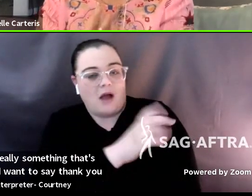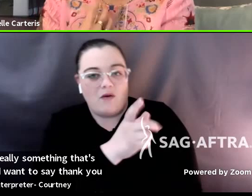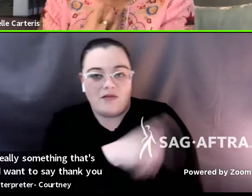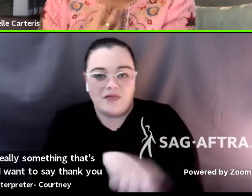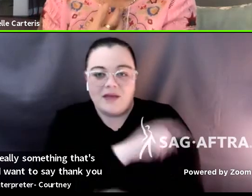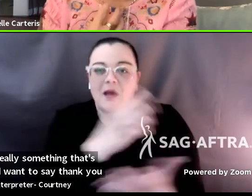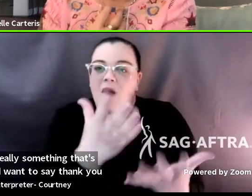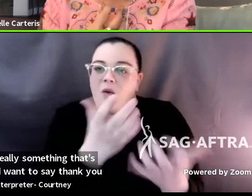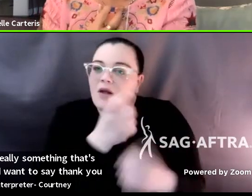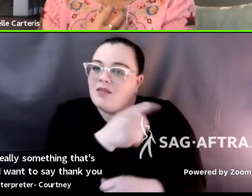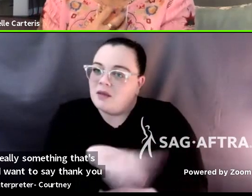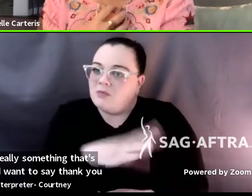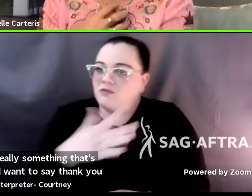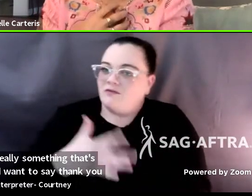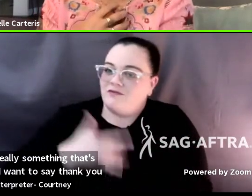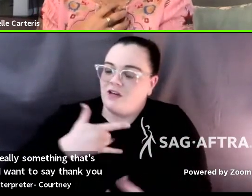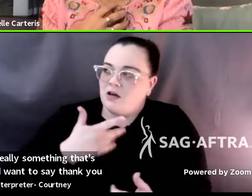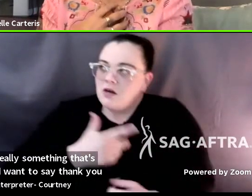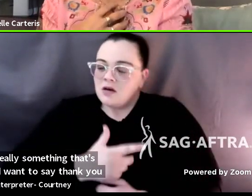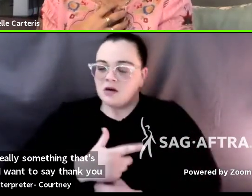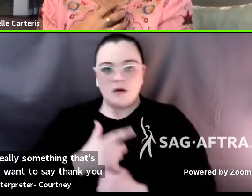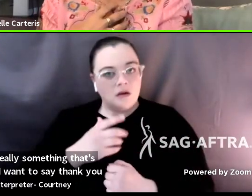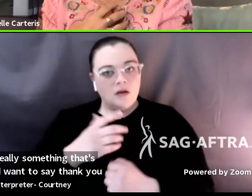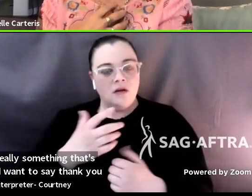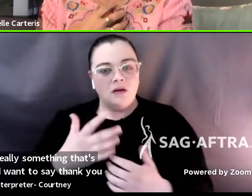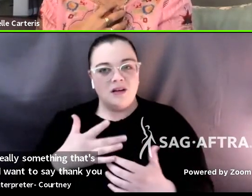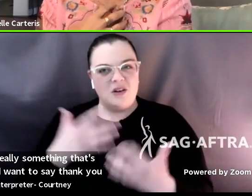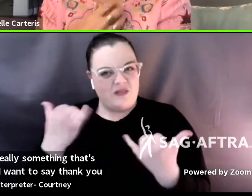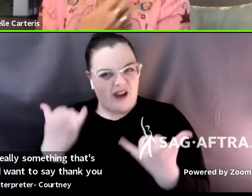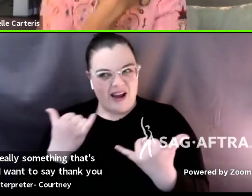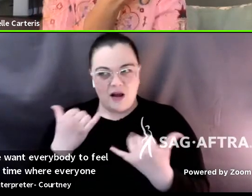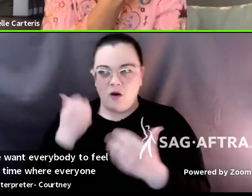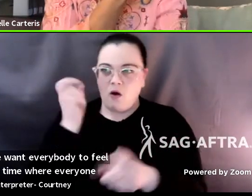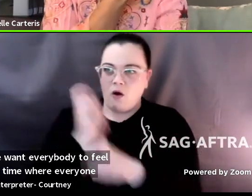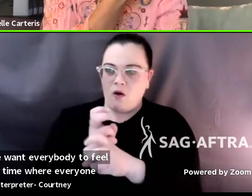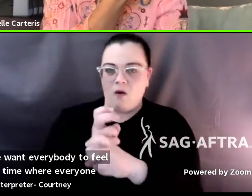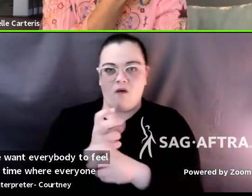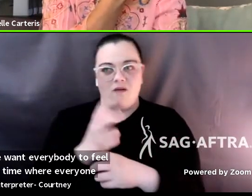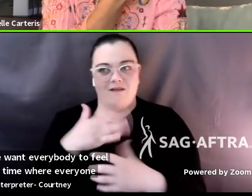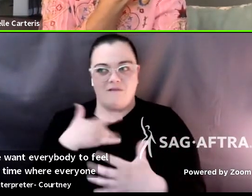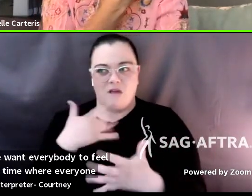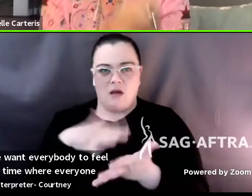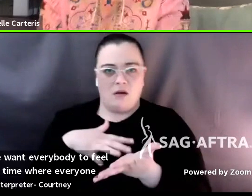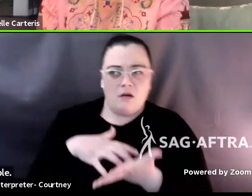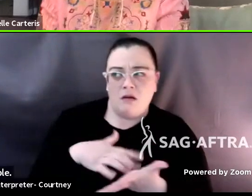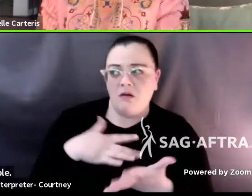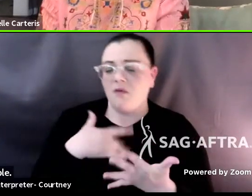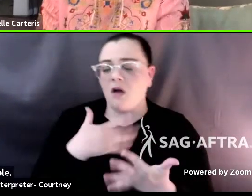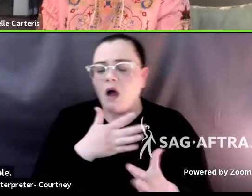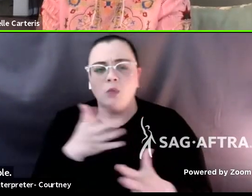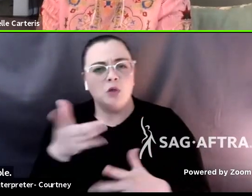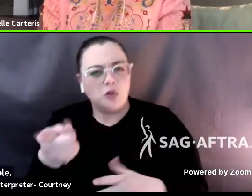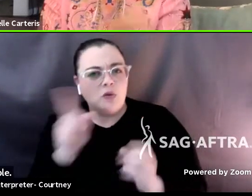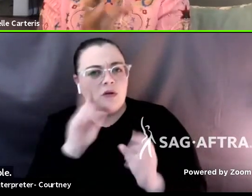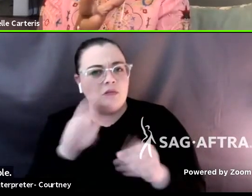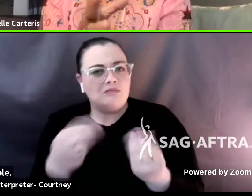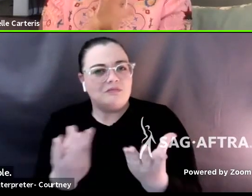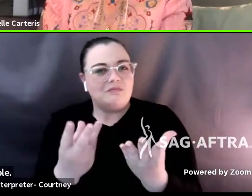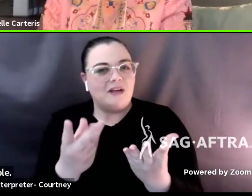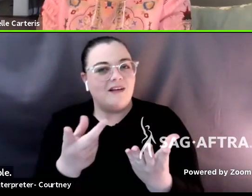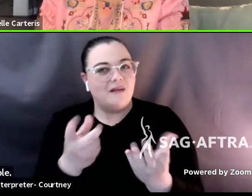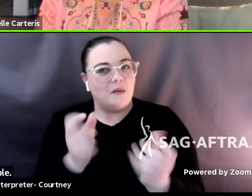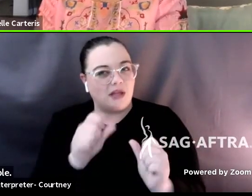empowered during particularly a time when everybody feels very vulnerable. You're really allowing people the ability to see their